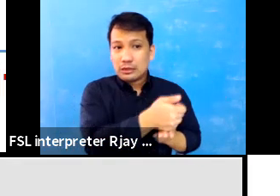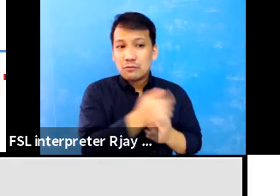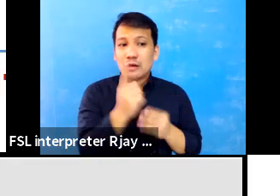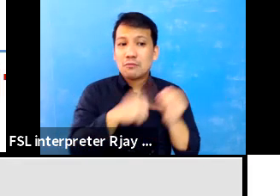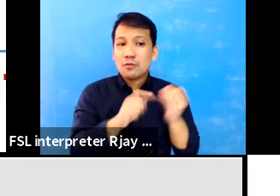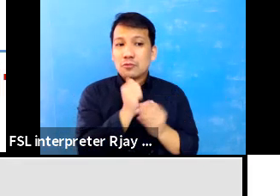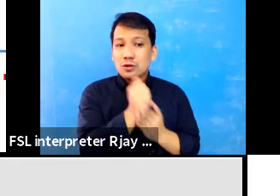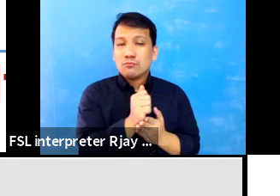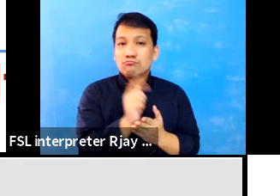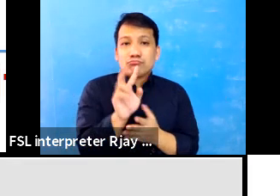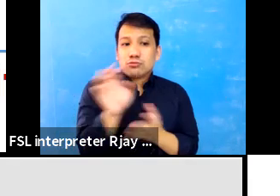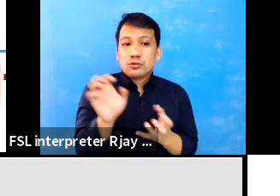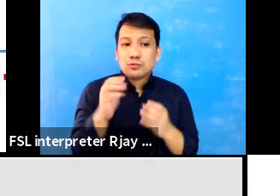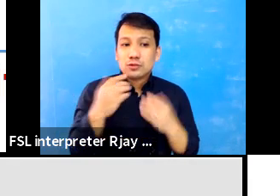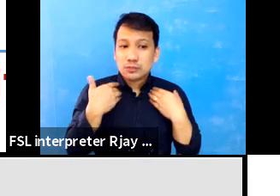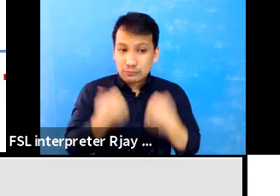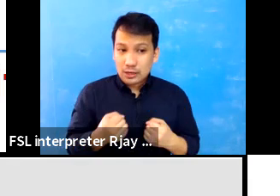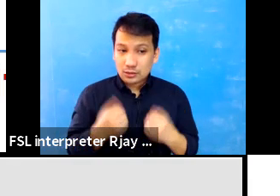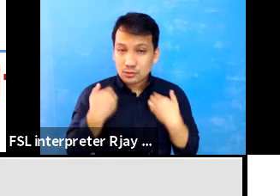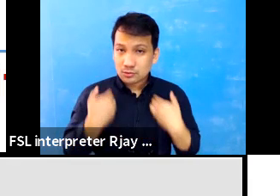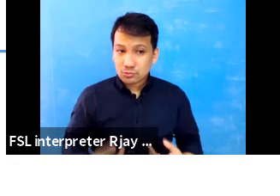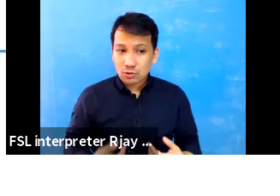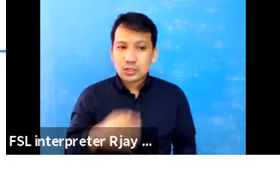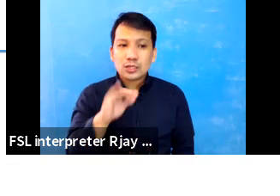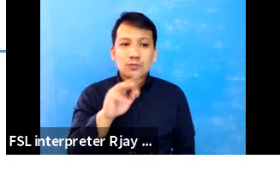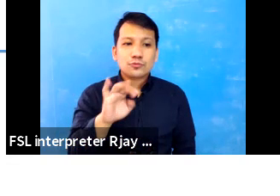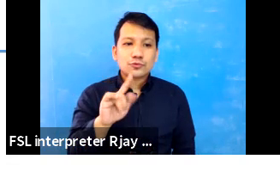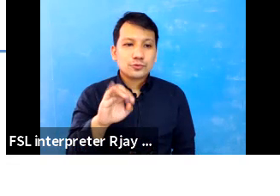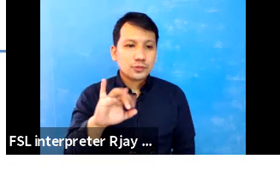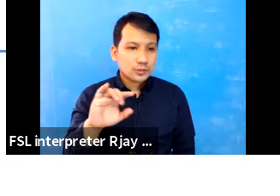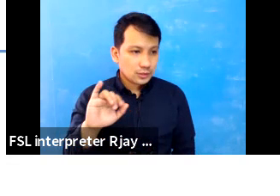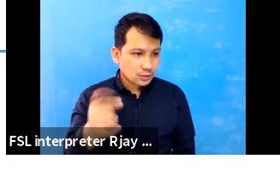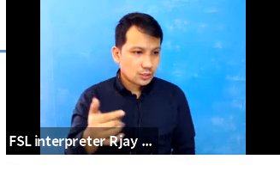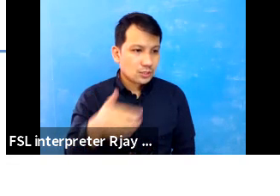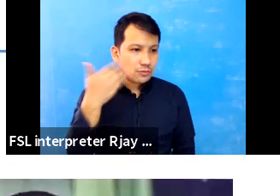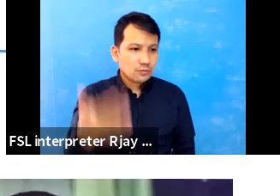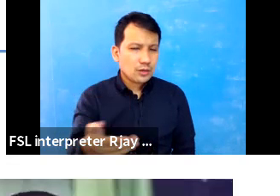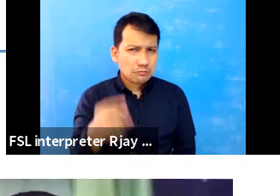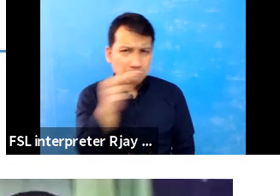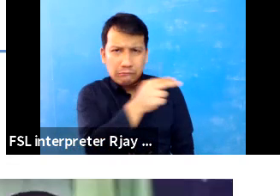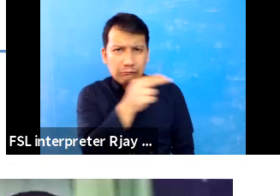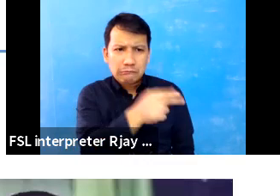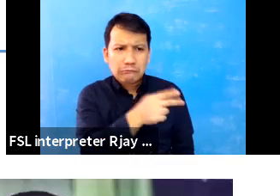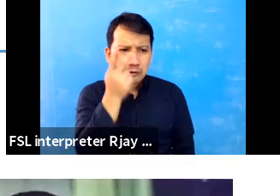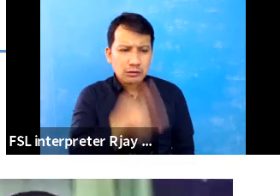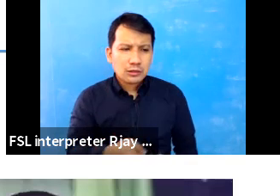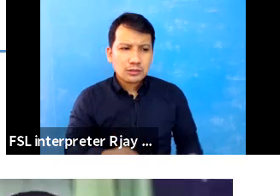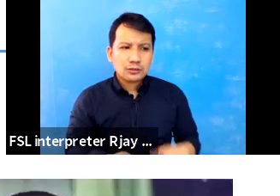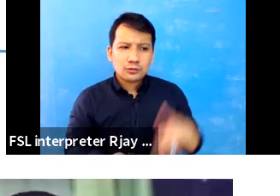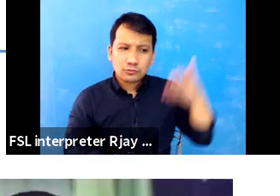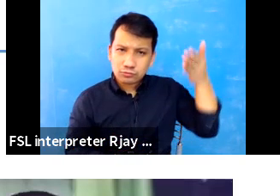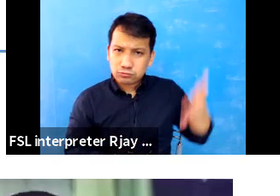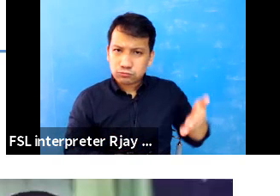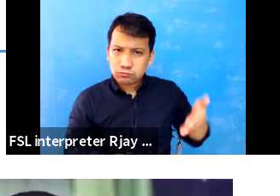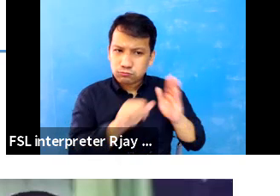of immunity. So in the next slide, we will see what Dr. Martin has